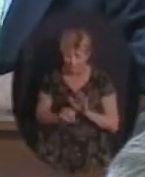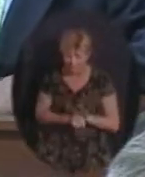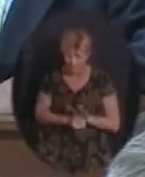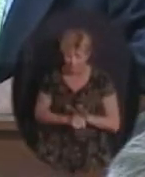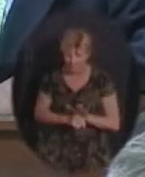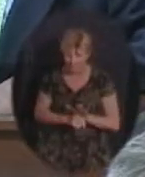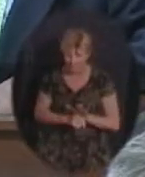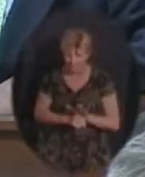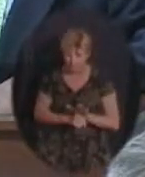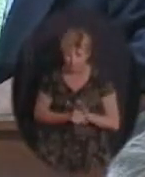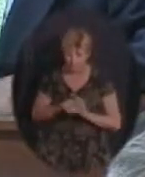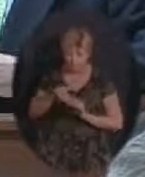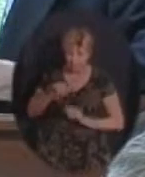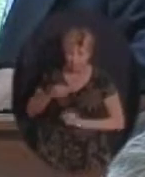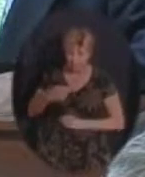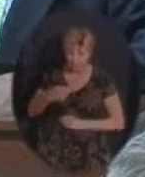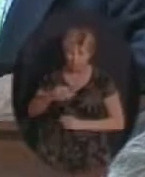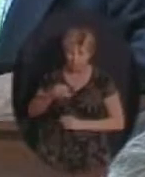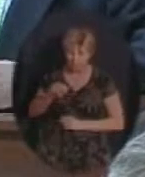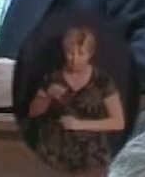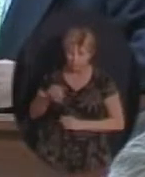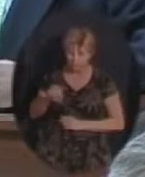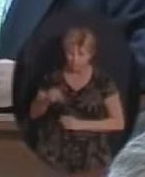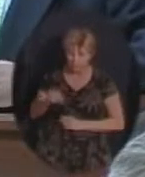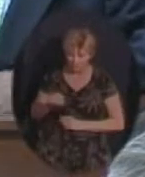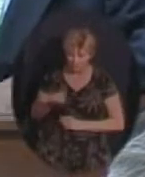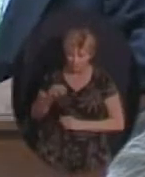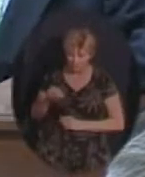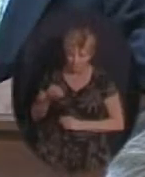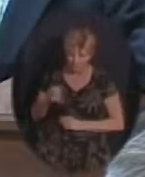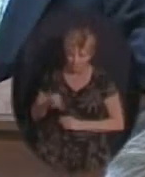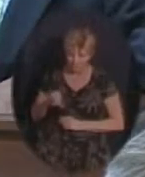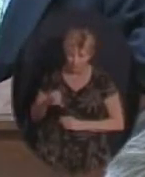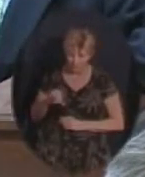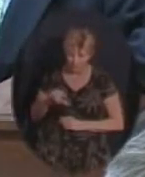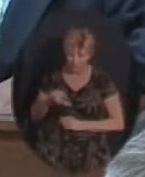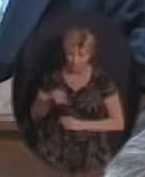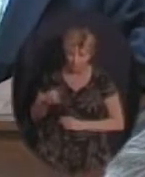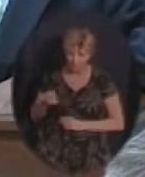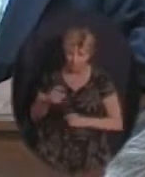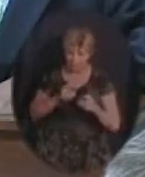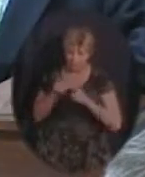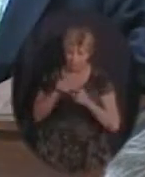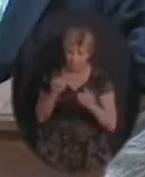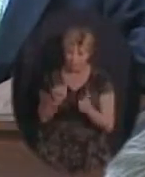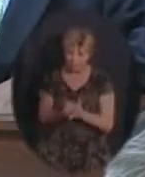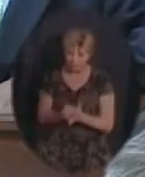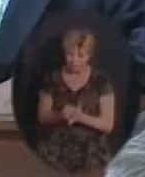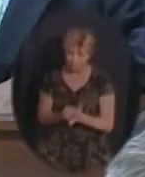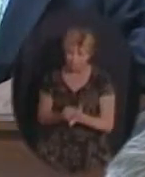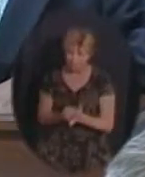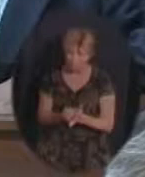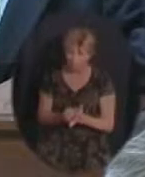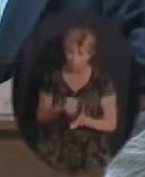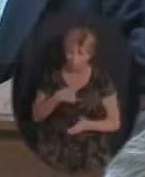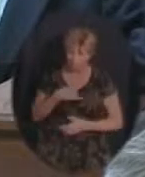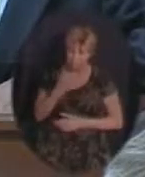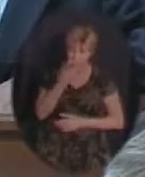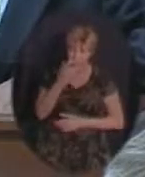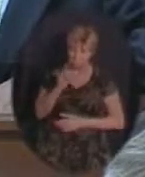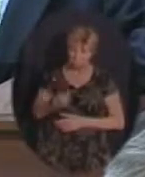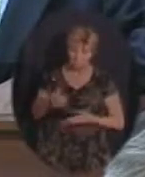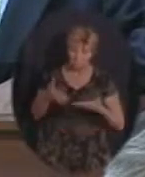I prefer it that way. Personally, I want the individual that handles the claims also be responsible for reporting to our excess